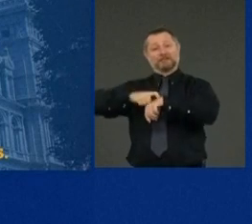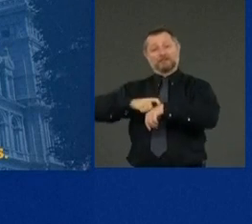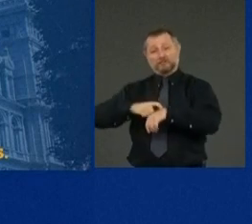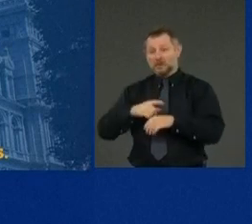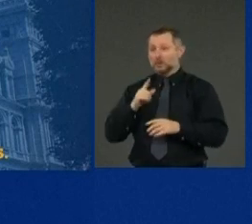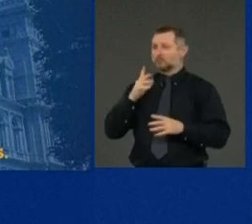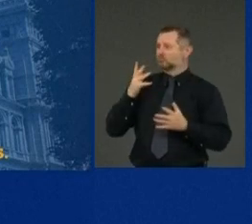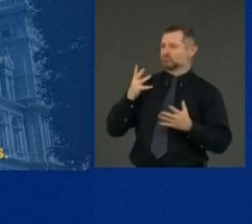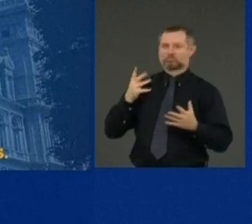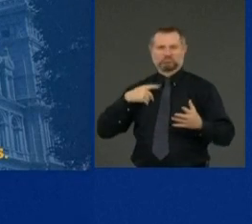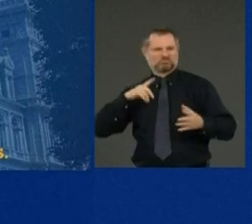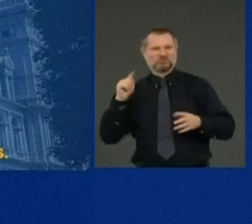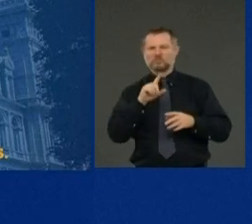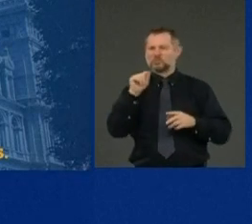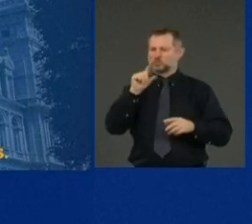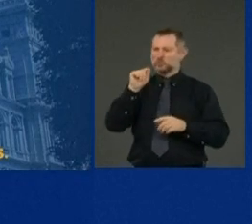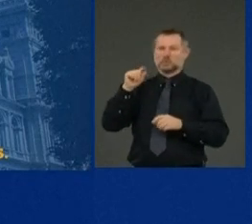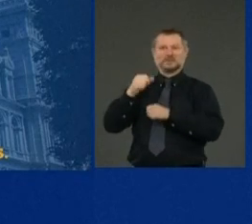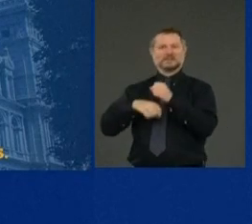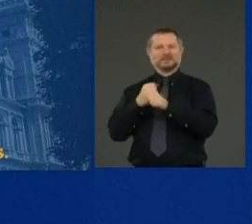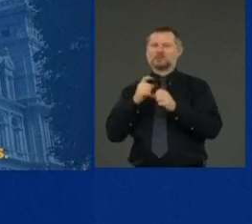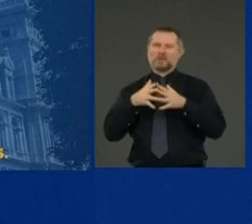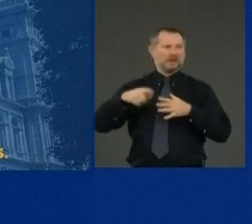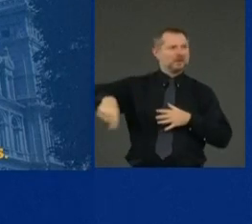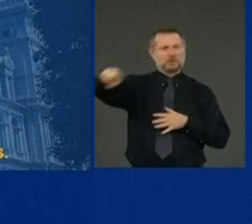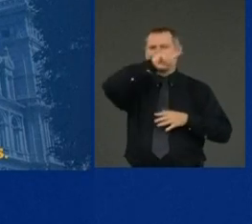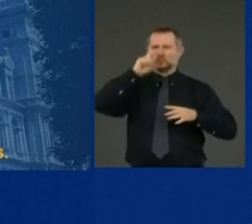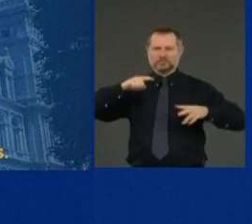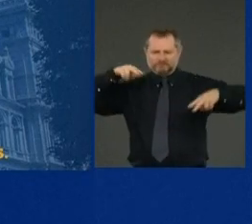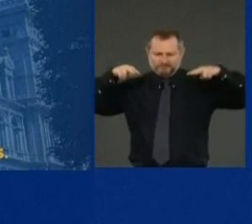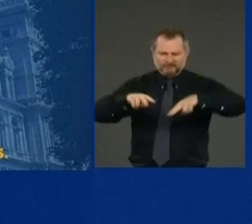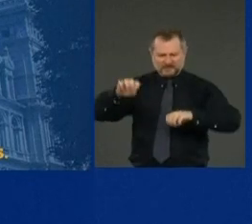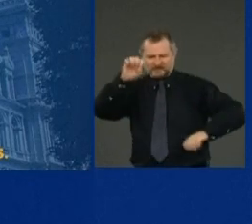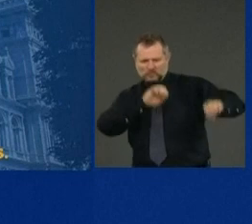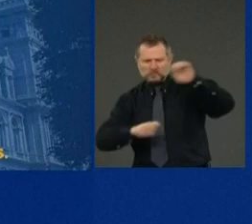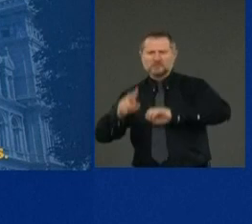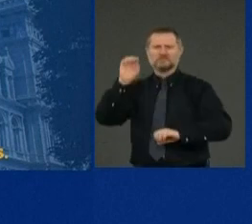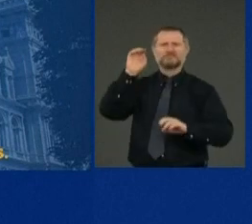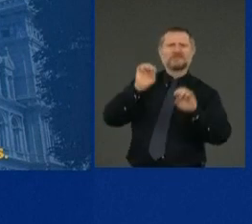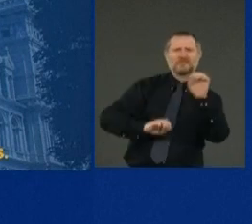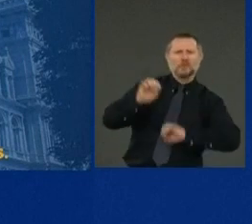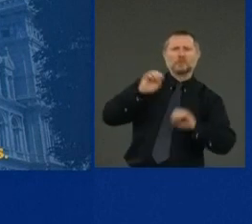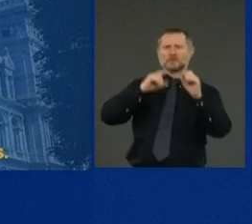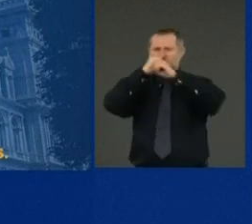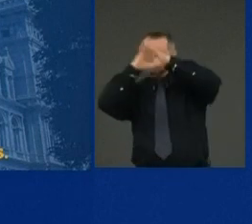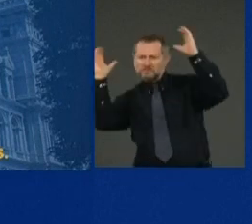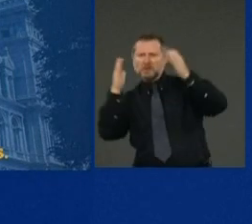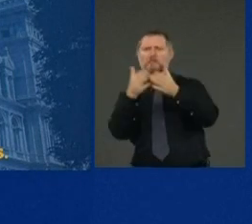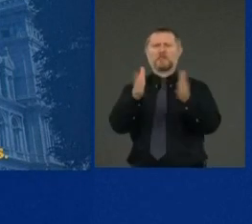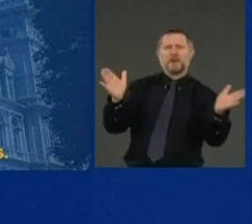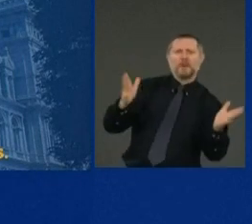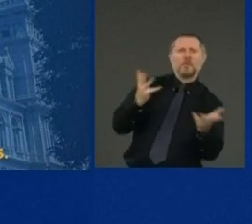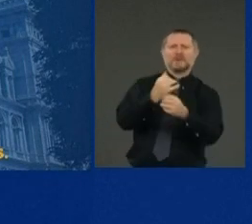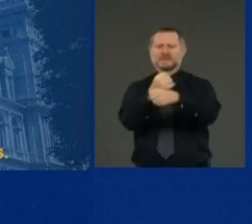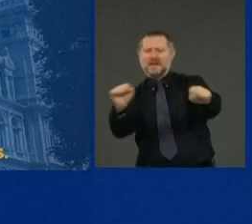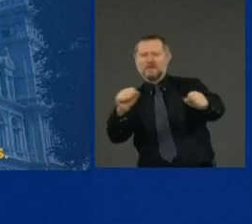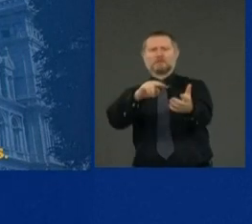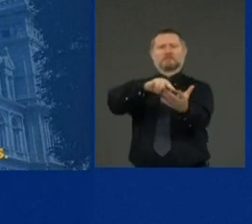reevaluate what it wants in terms of public safety. What does public safety mean today in this